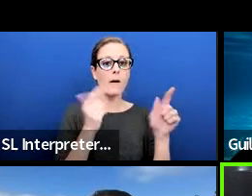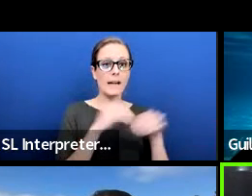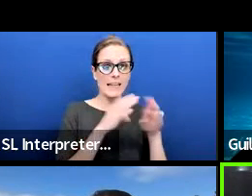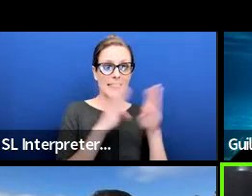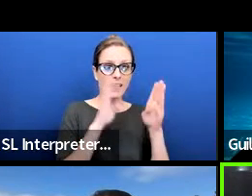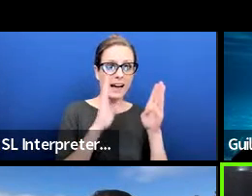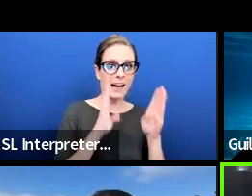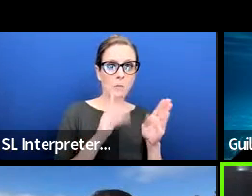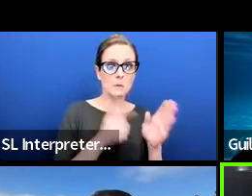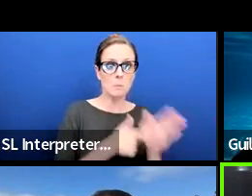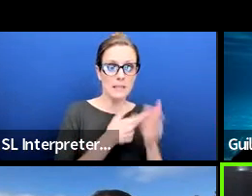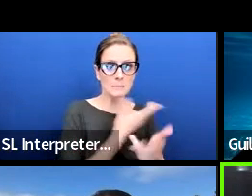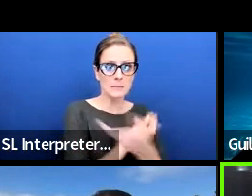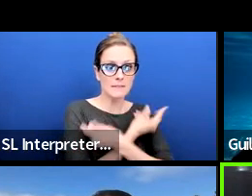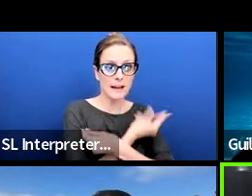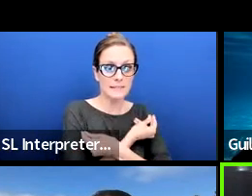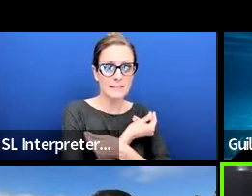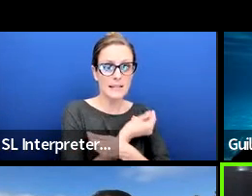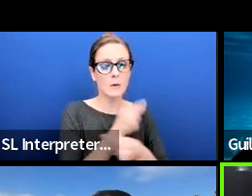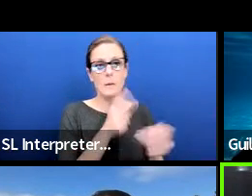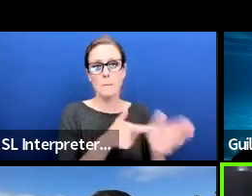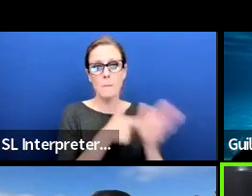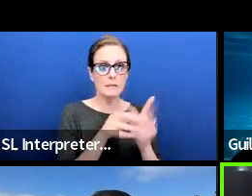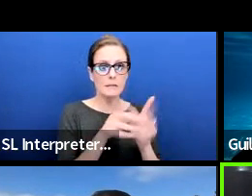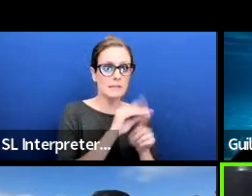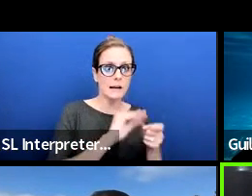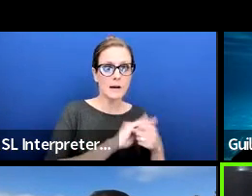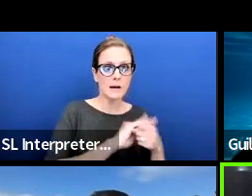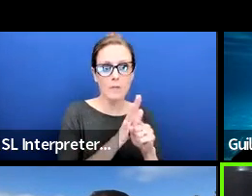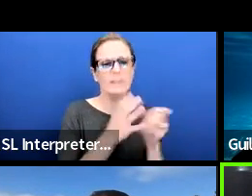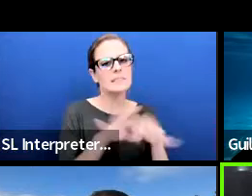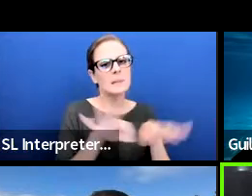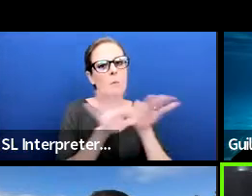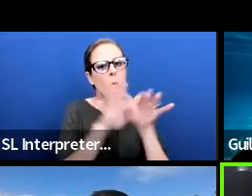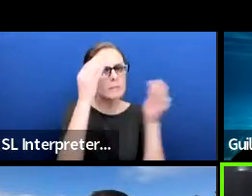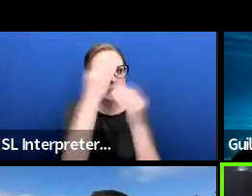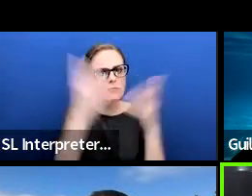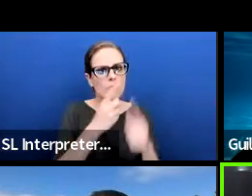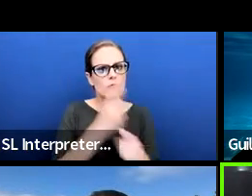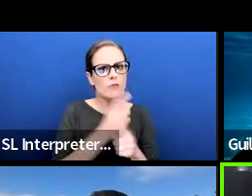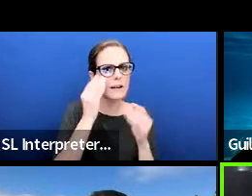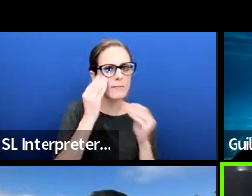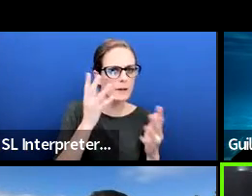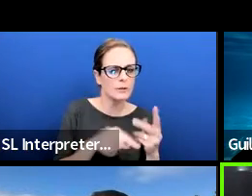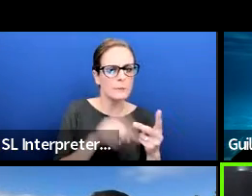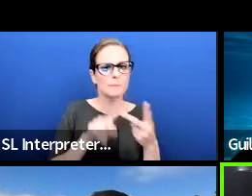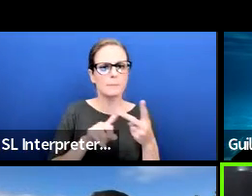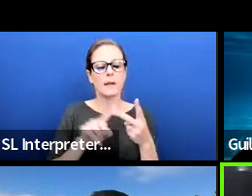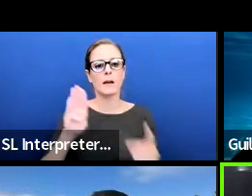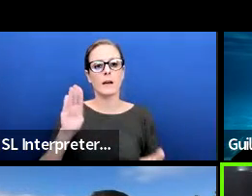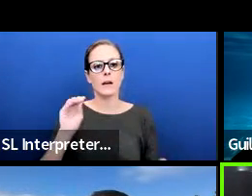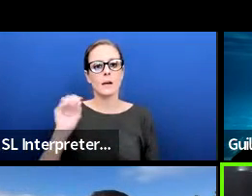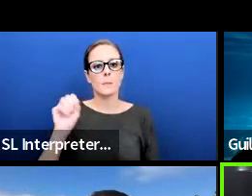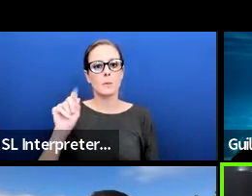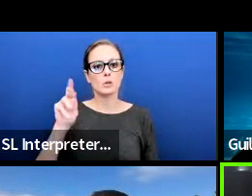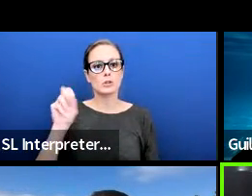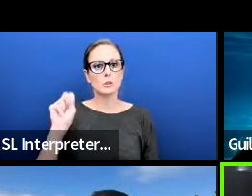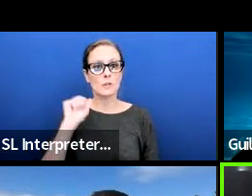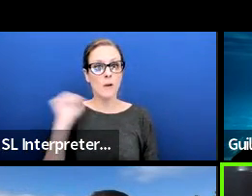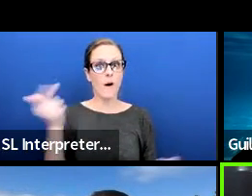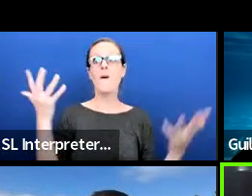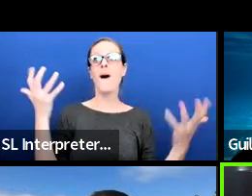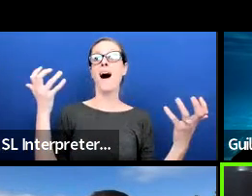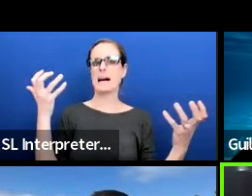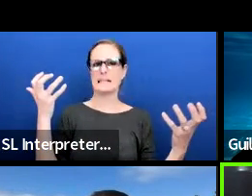that that's a really important goal. Also, you know, I think the enthusiasm for boosters isn't quite where we would like it to be. We still have a